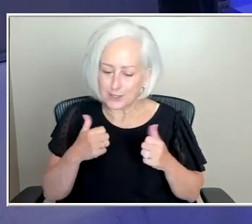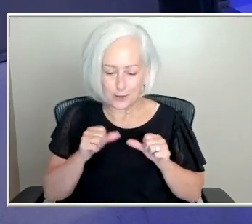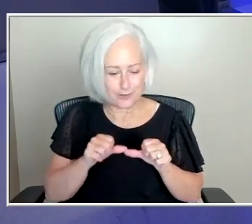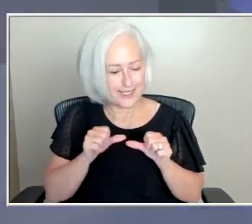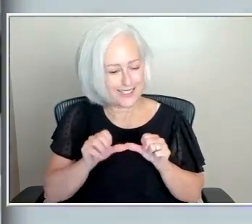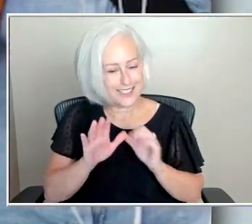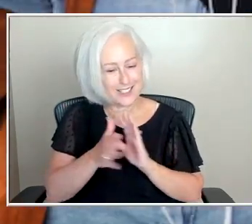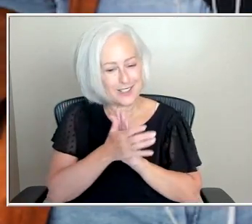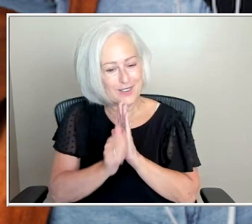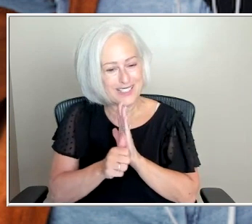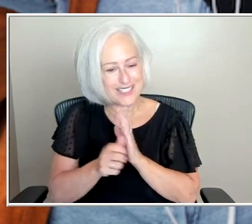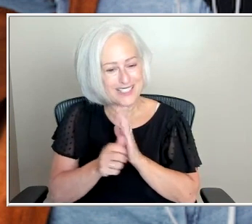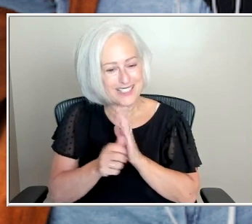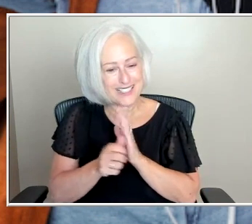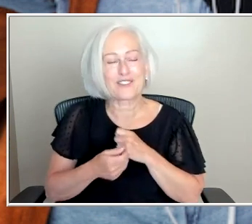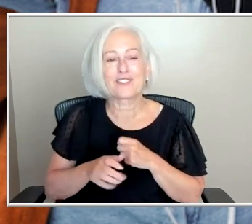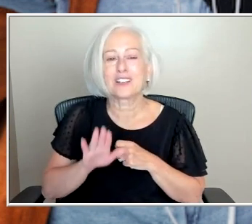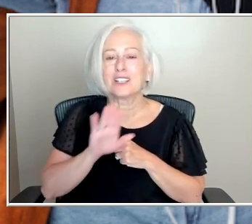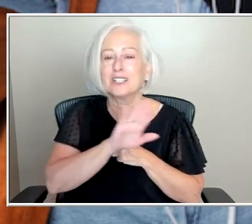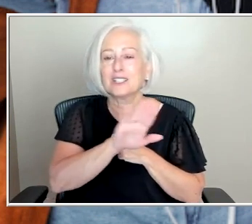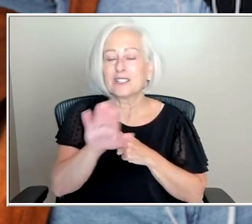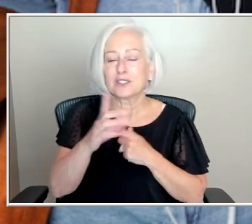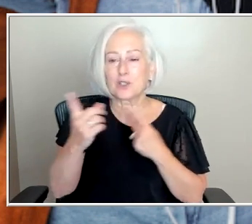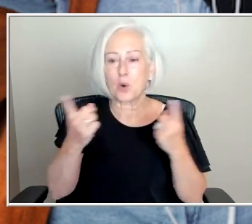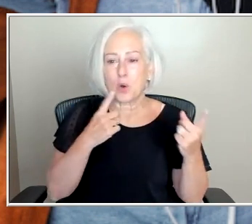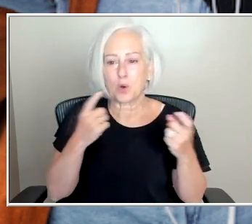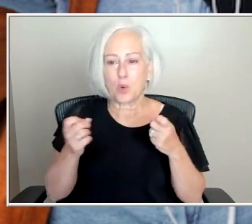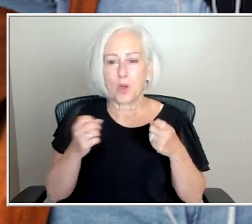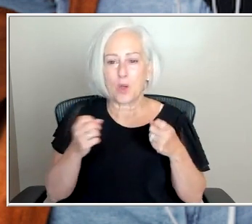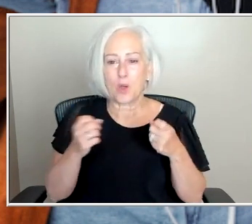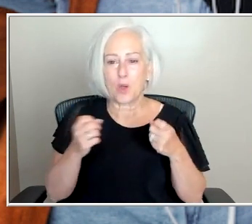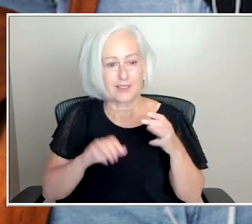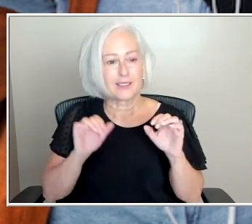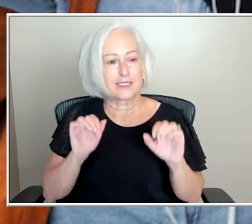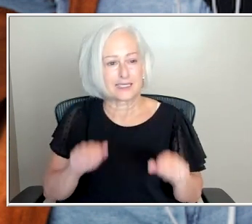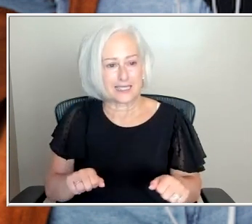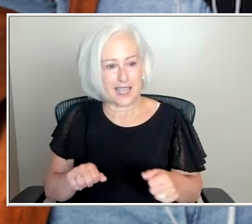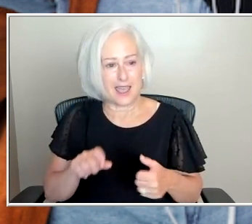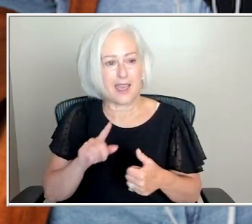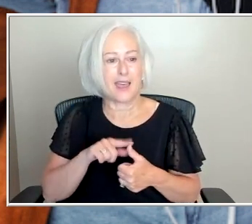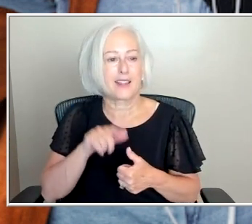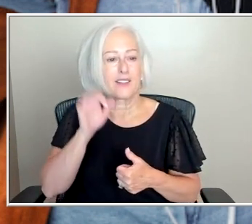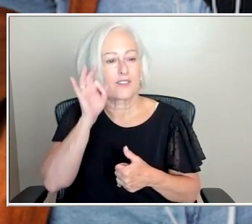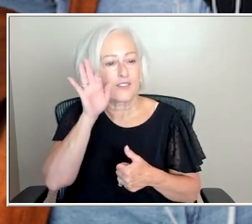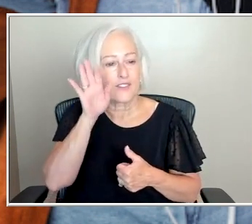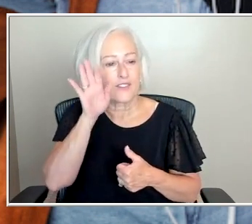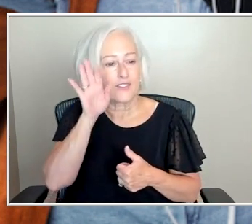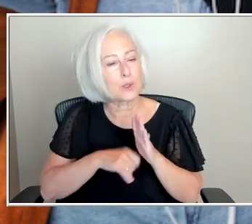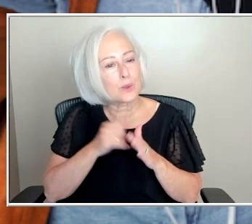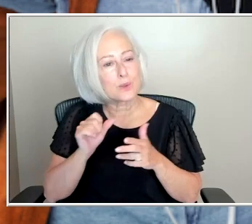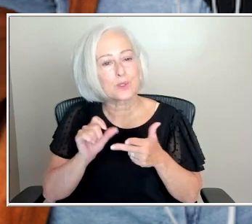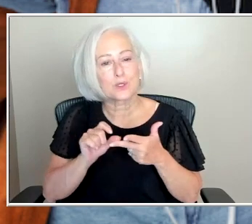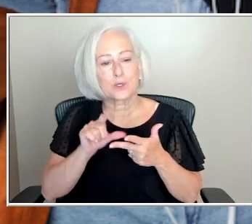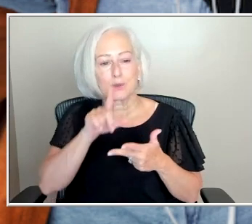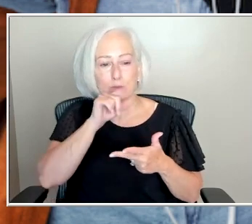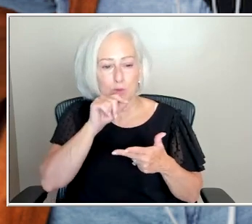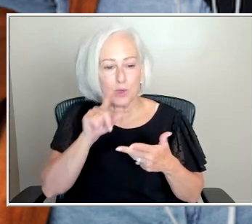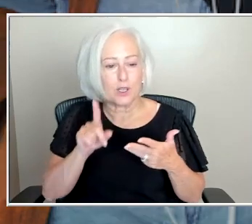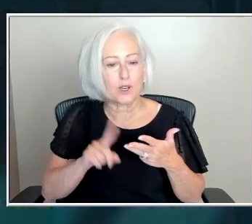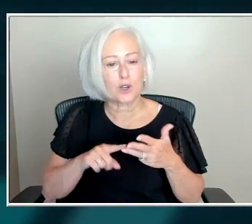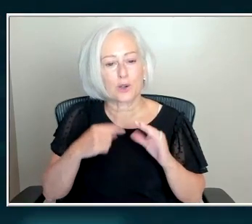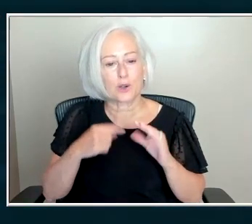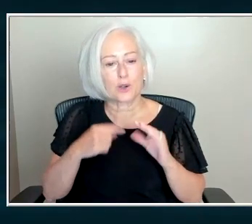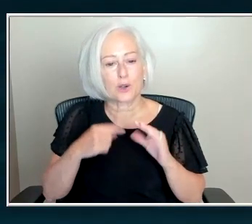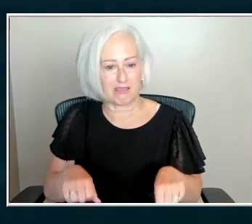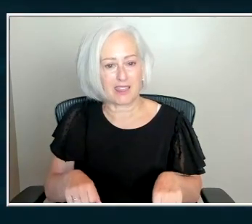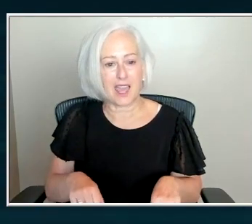be sure to ask your questions to any of our guests today. Use the chat on YouTube, Facebook, tweet us, or email the Medical News Network. The info is right there on your screen. Let's get a quick checkup or